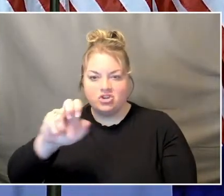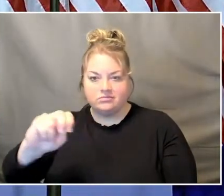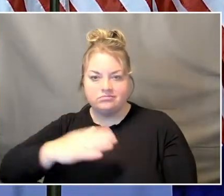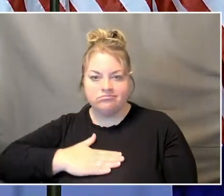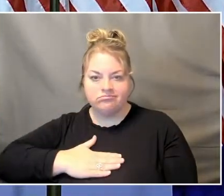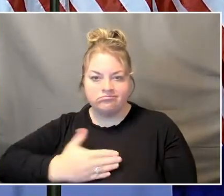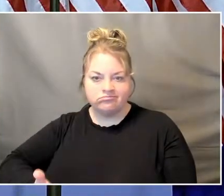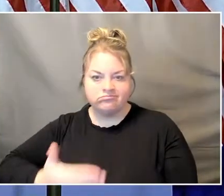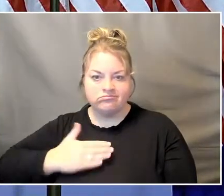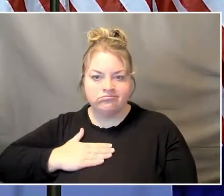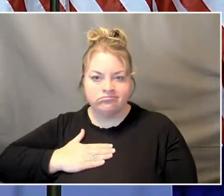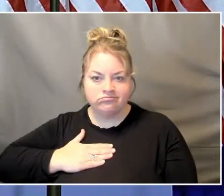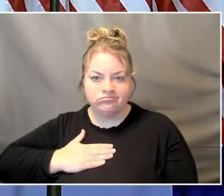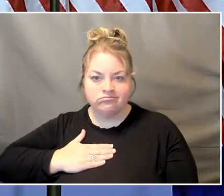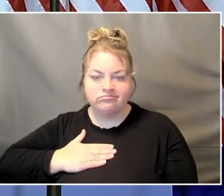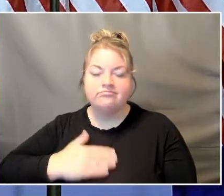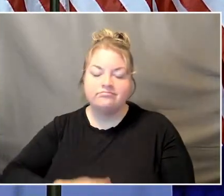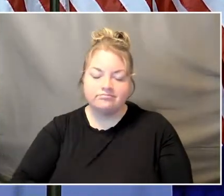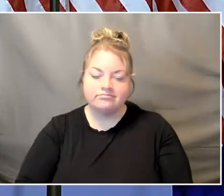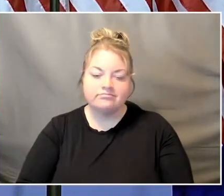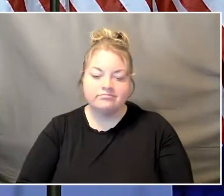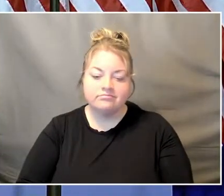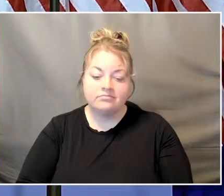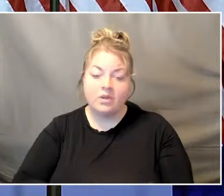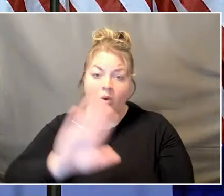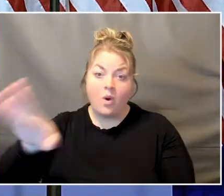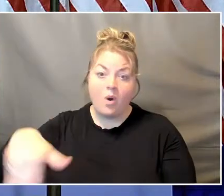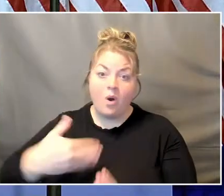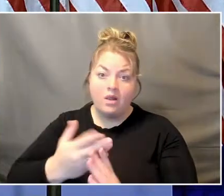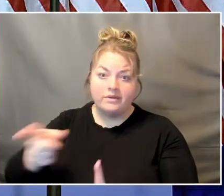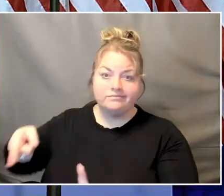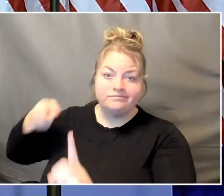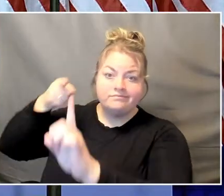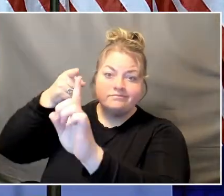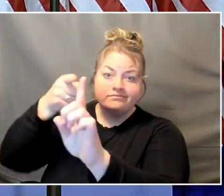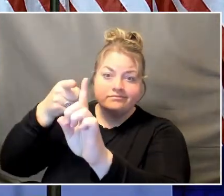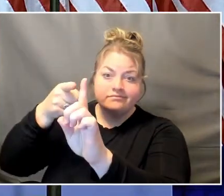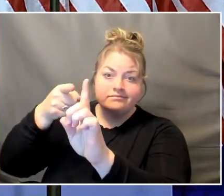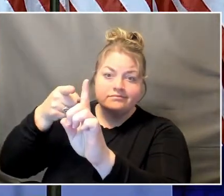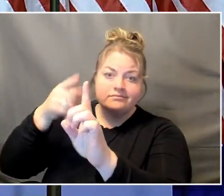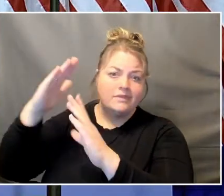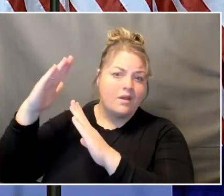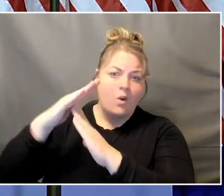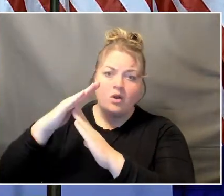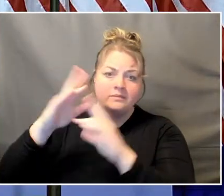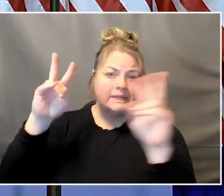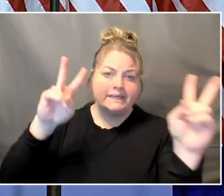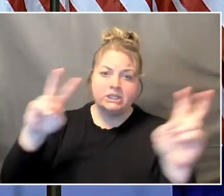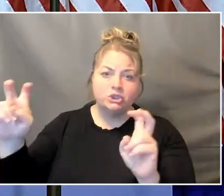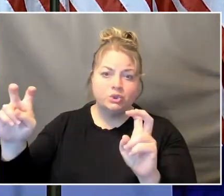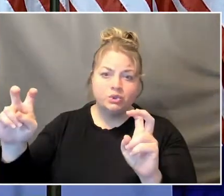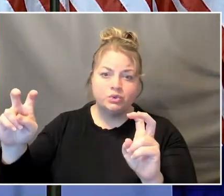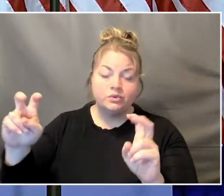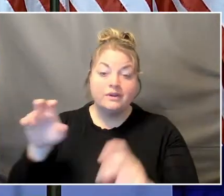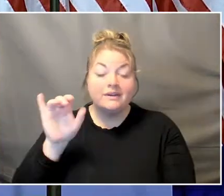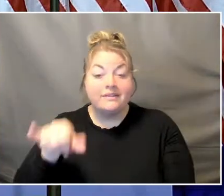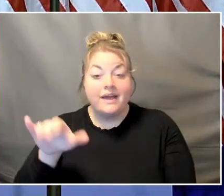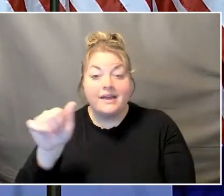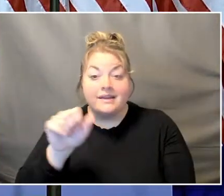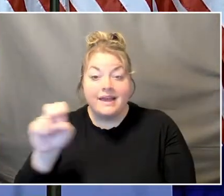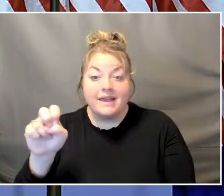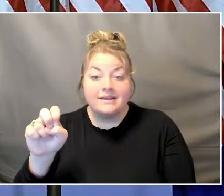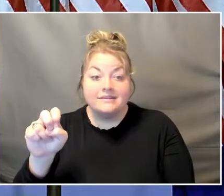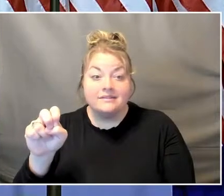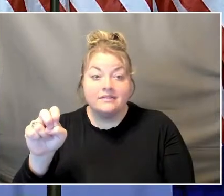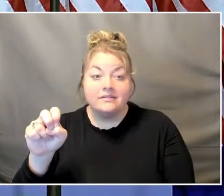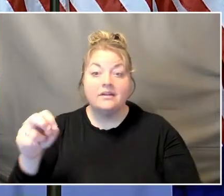confession, all pointing to the ultimate issue. In the case of the